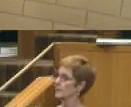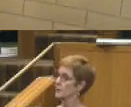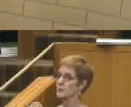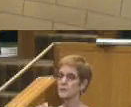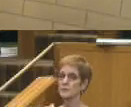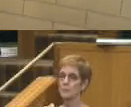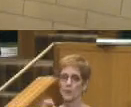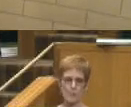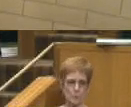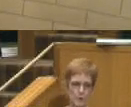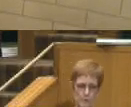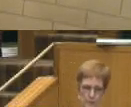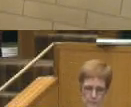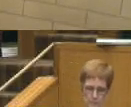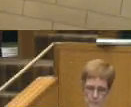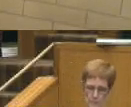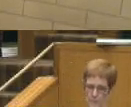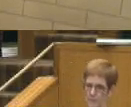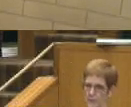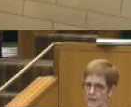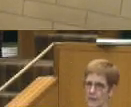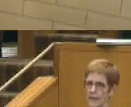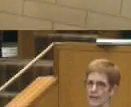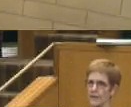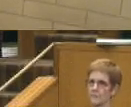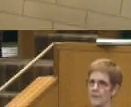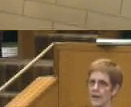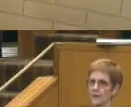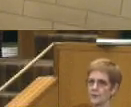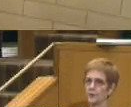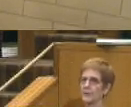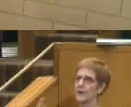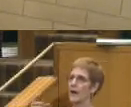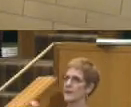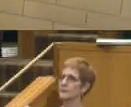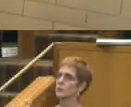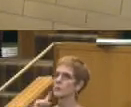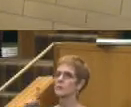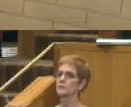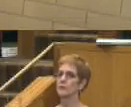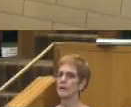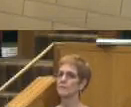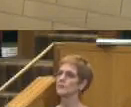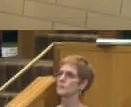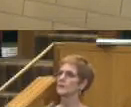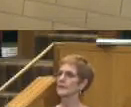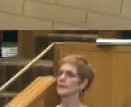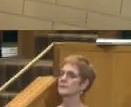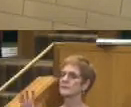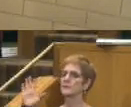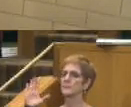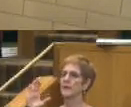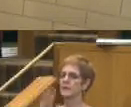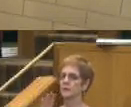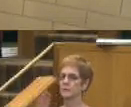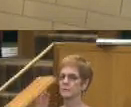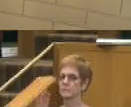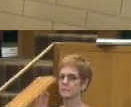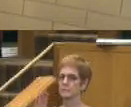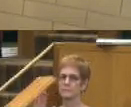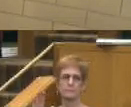restore, and refresh her. Continue prayers for her family. We also pray for all council members, that